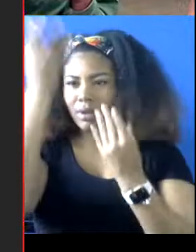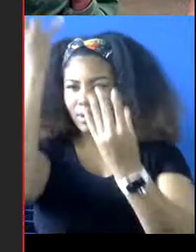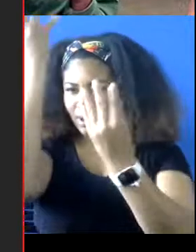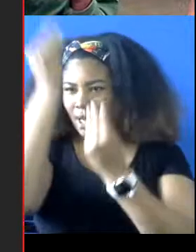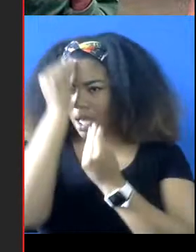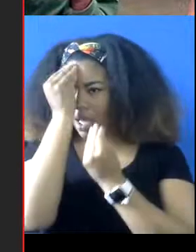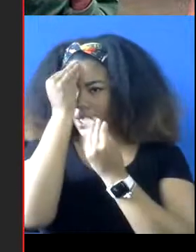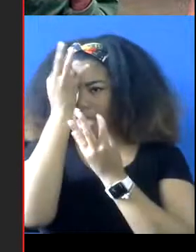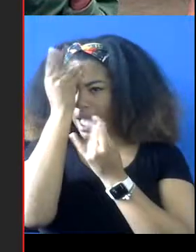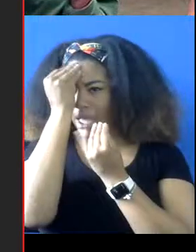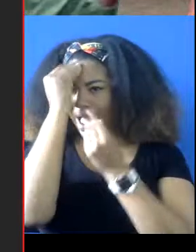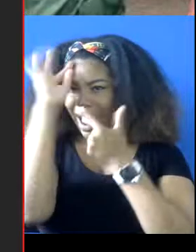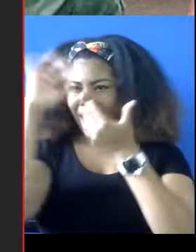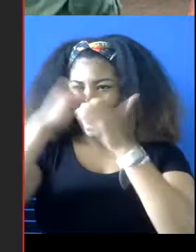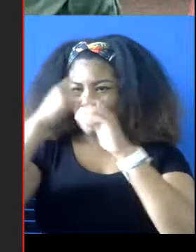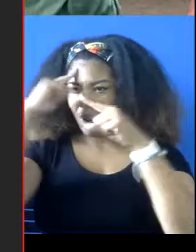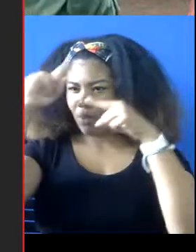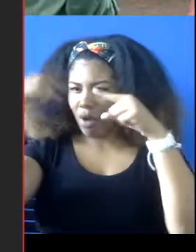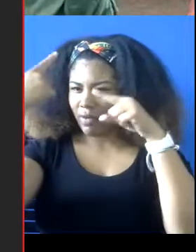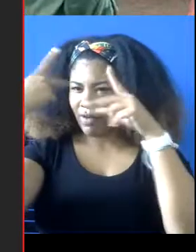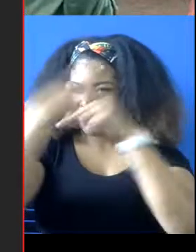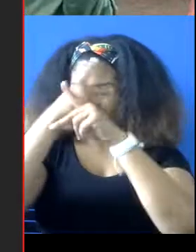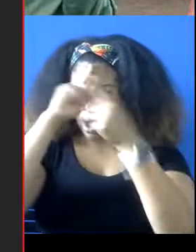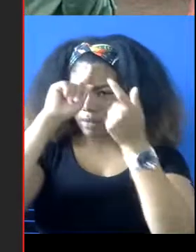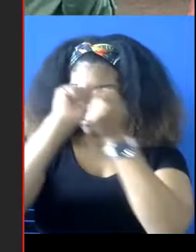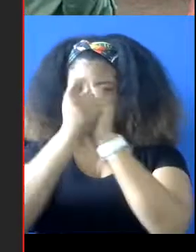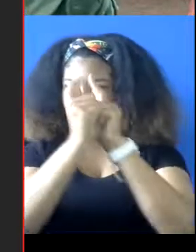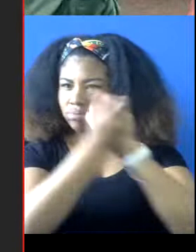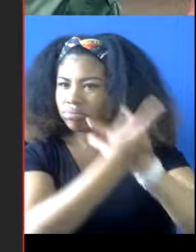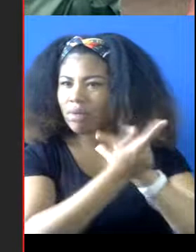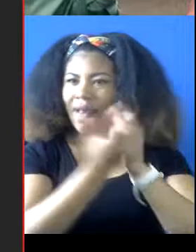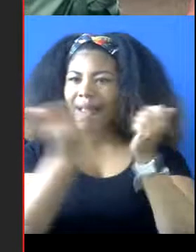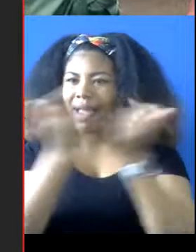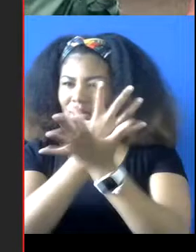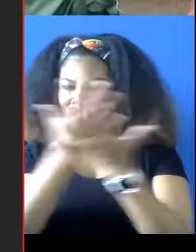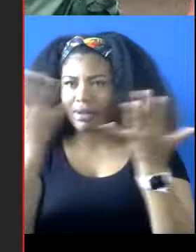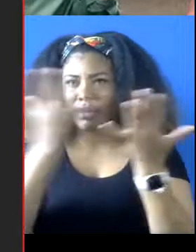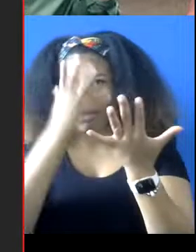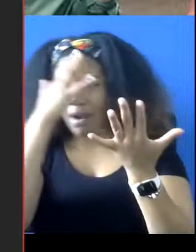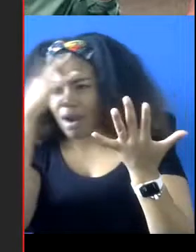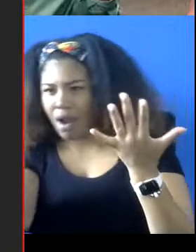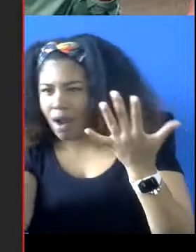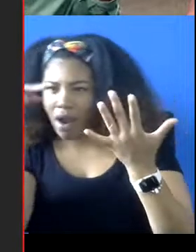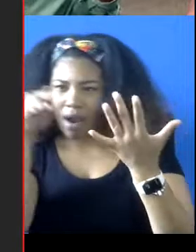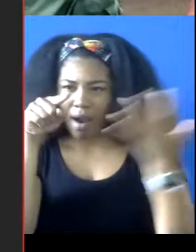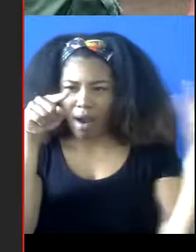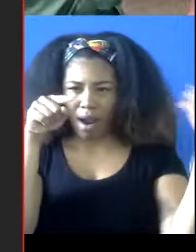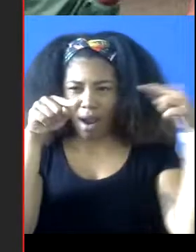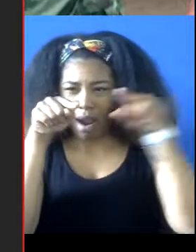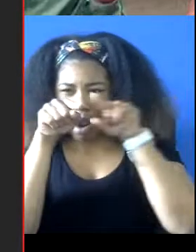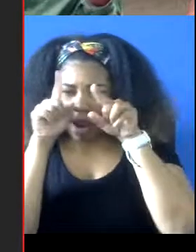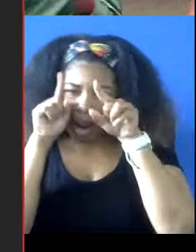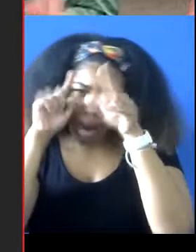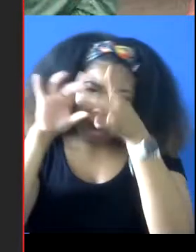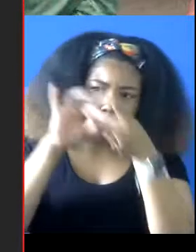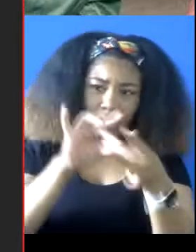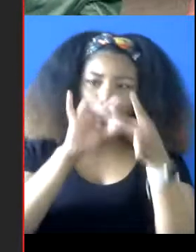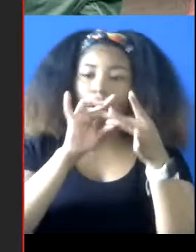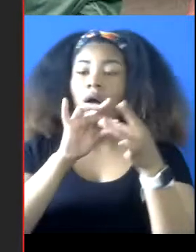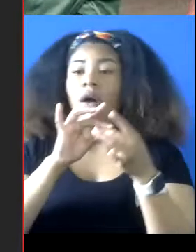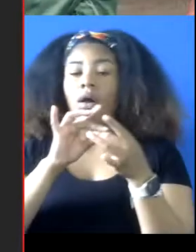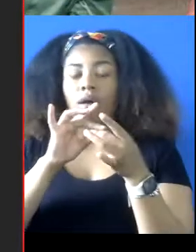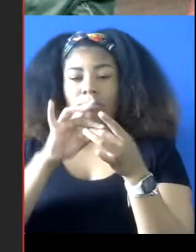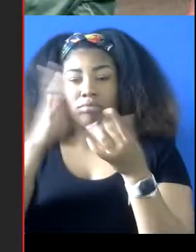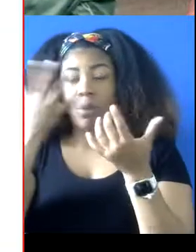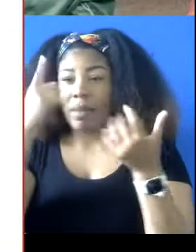that UDL talks about a convergence of the way in which content is shared